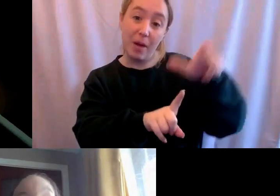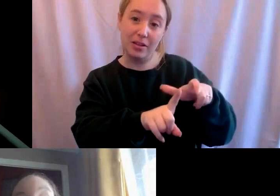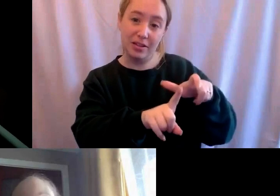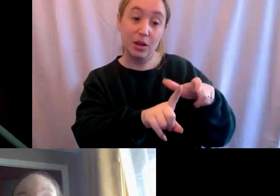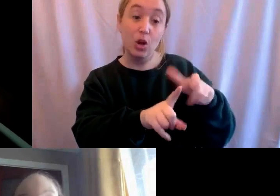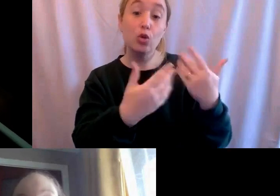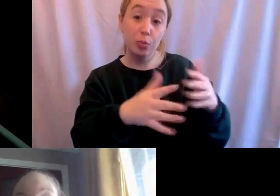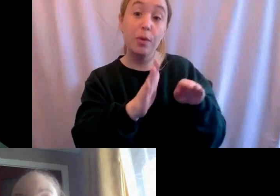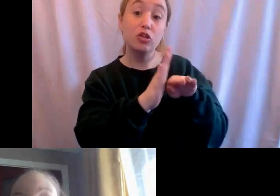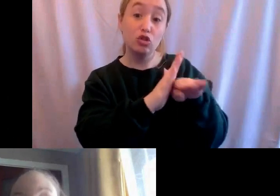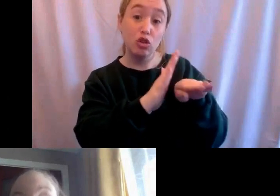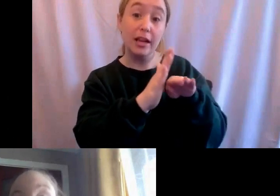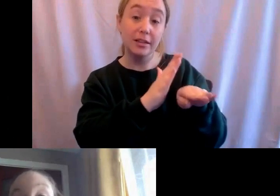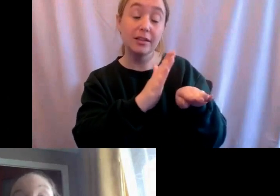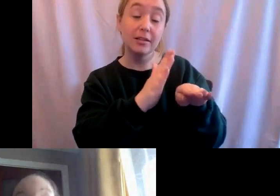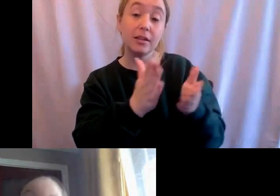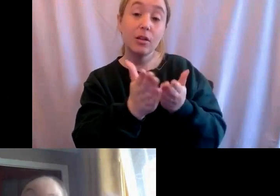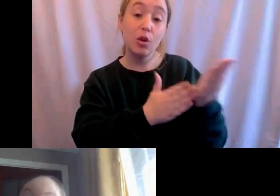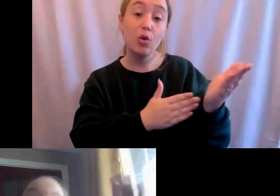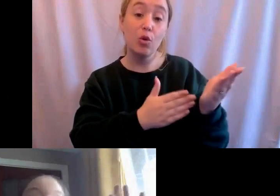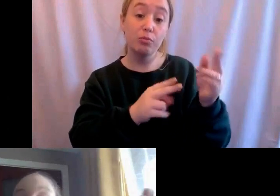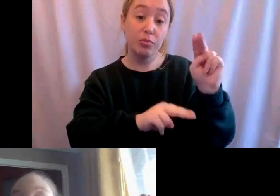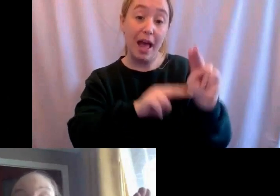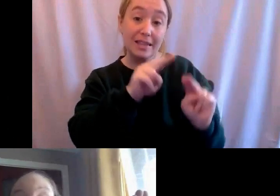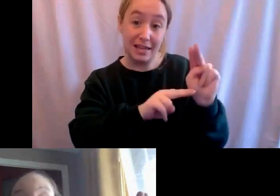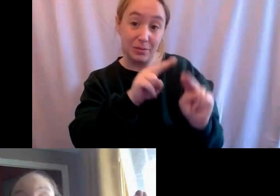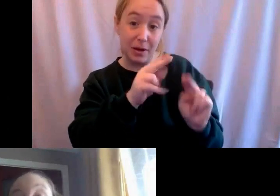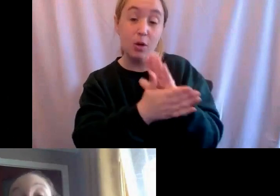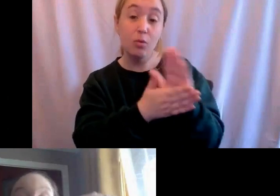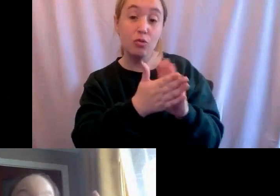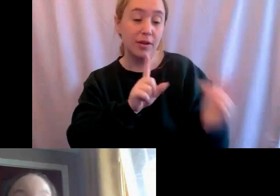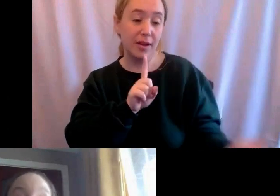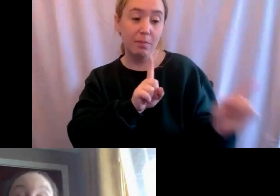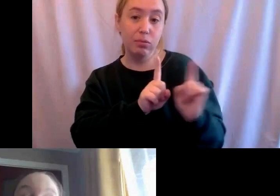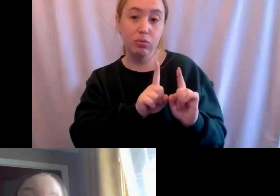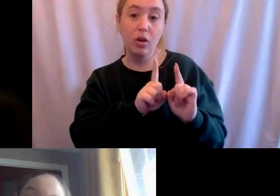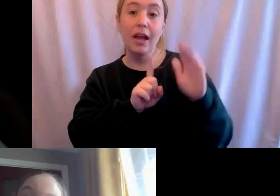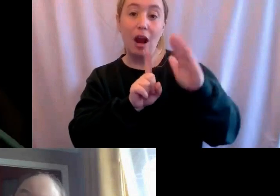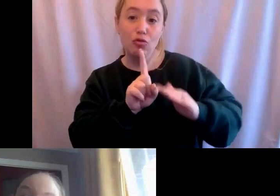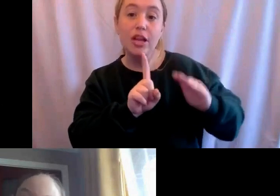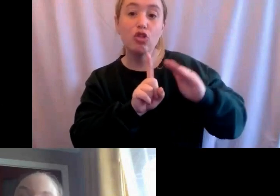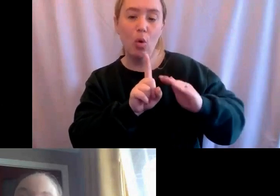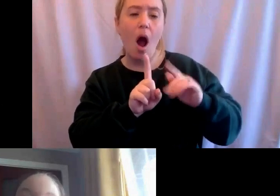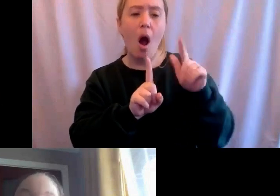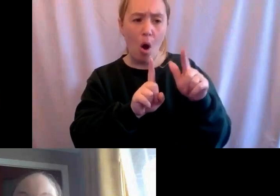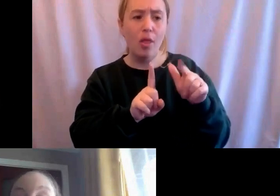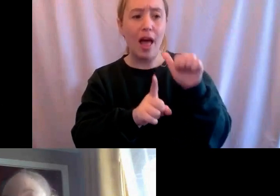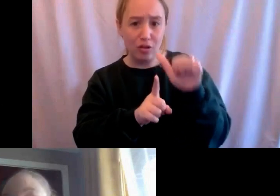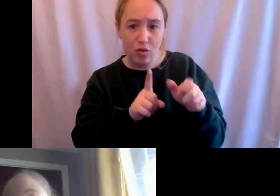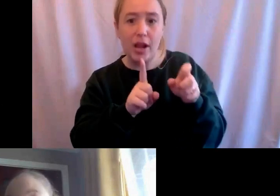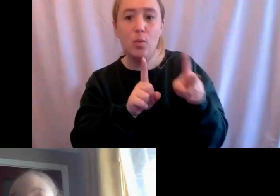that it's all been done properly. You'll be in a private room and the chaperone will be sitting next to